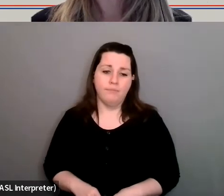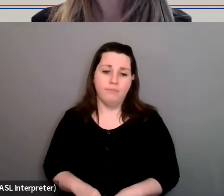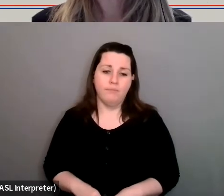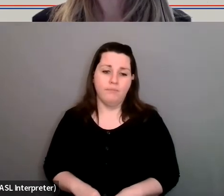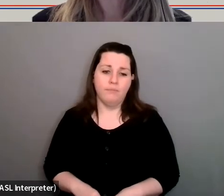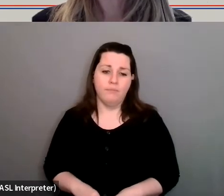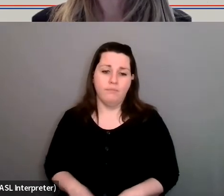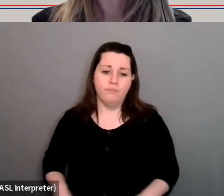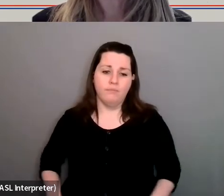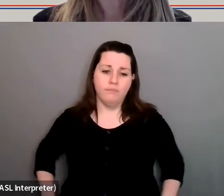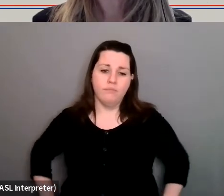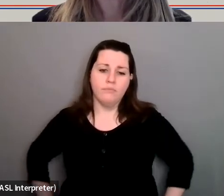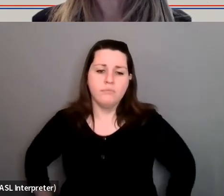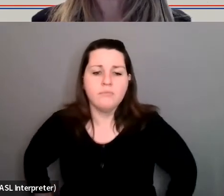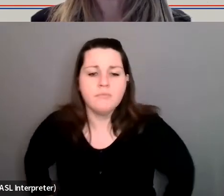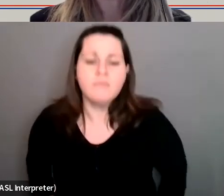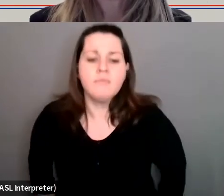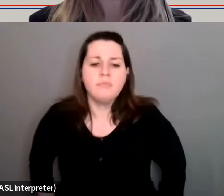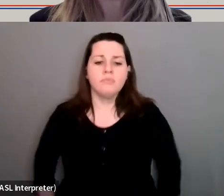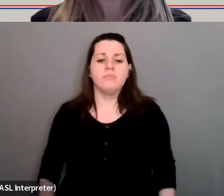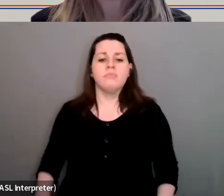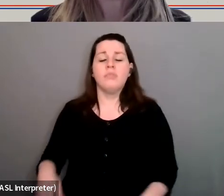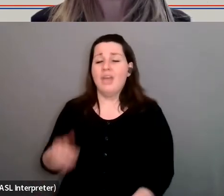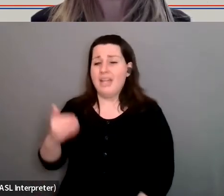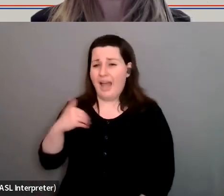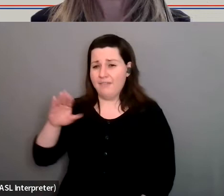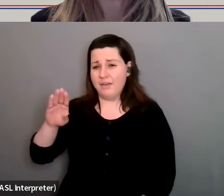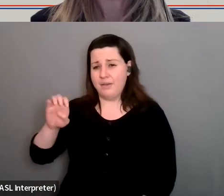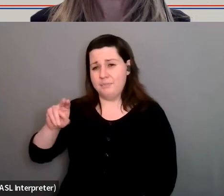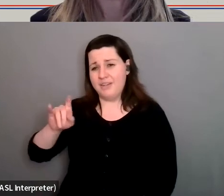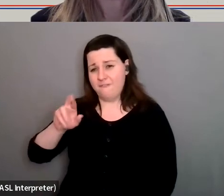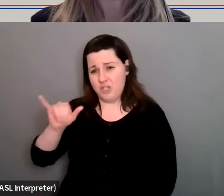Okay. And is there a beneficiary that can be designated on the account?